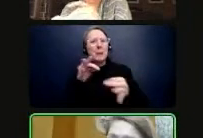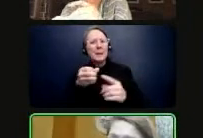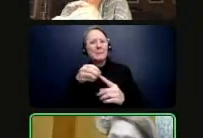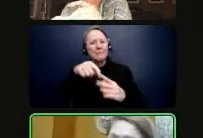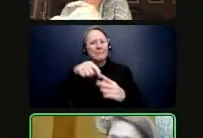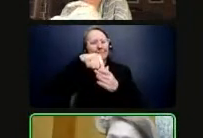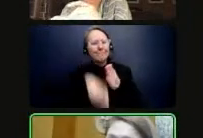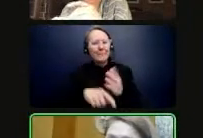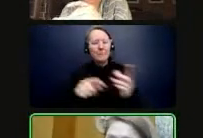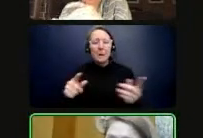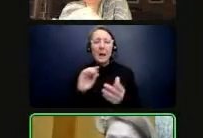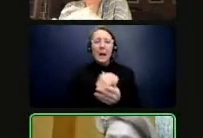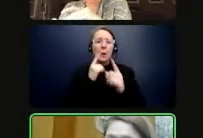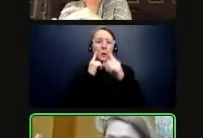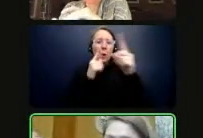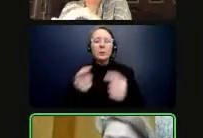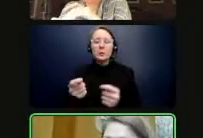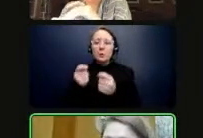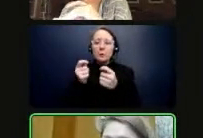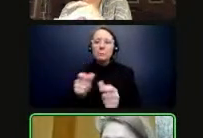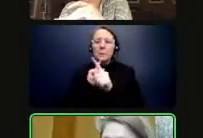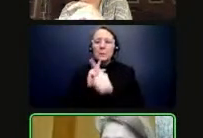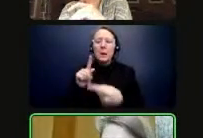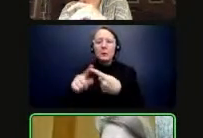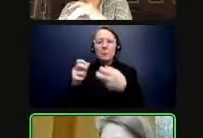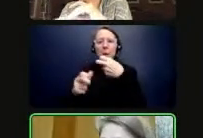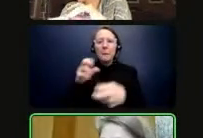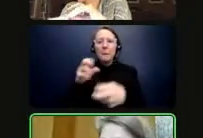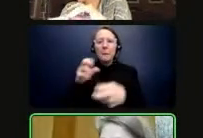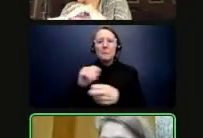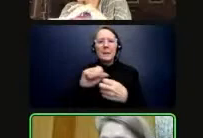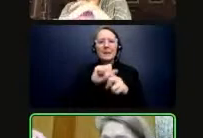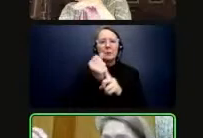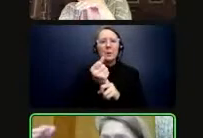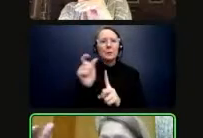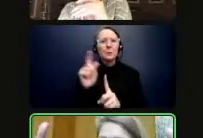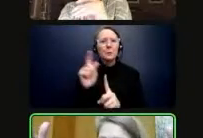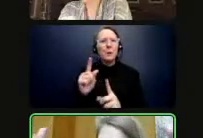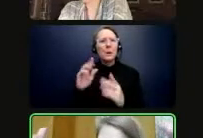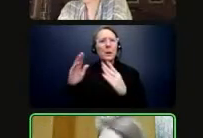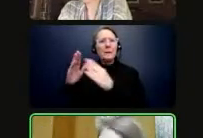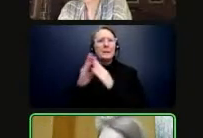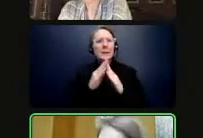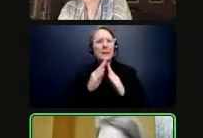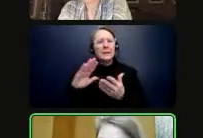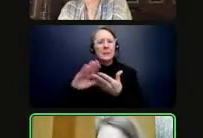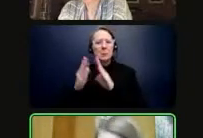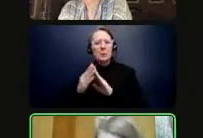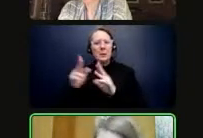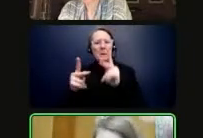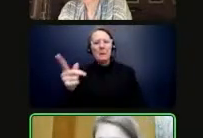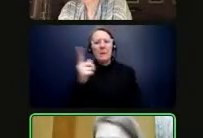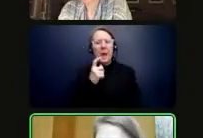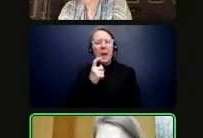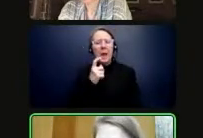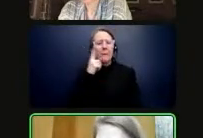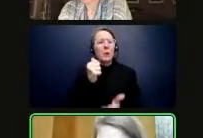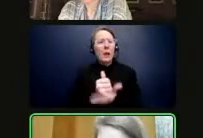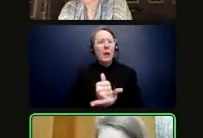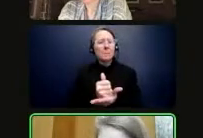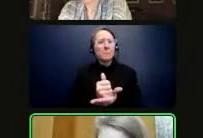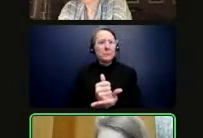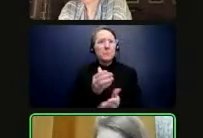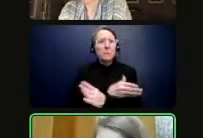respond to problems and situations that our community asks for help with in a timely fashion before things escalate.